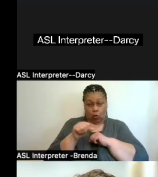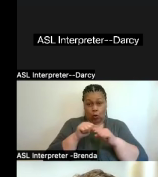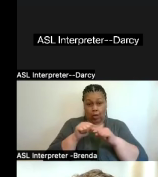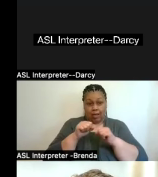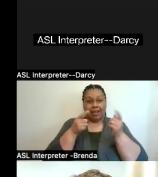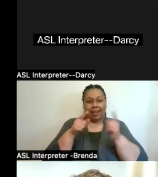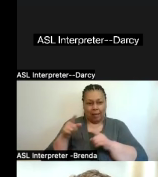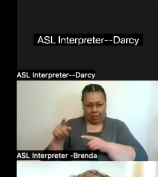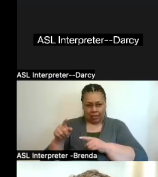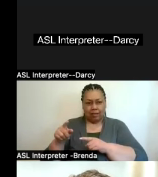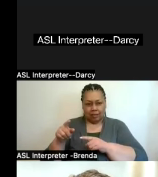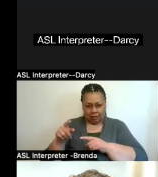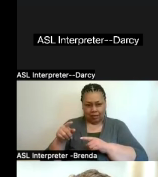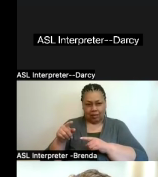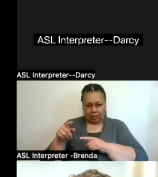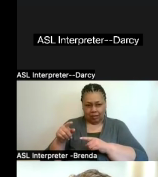slide,